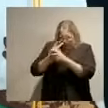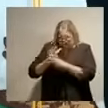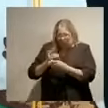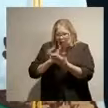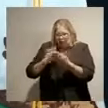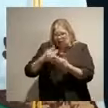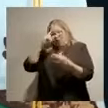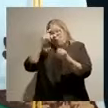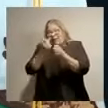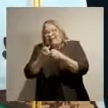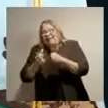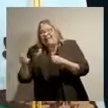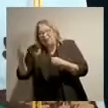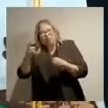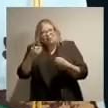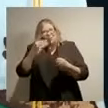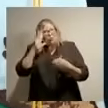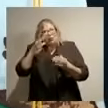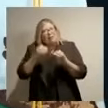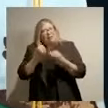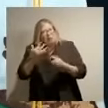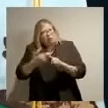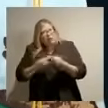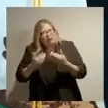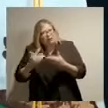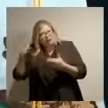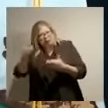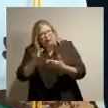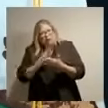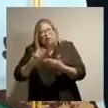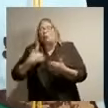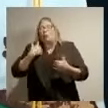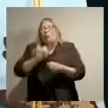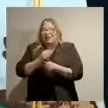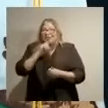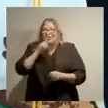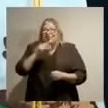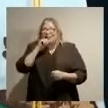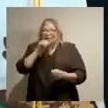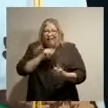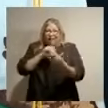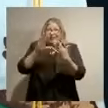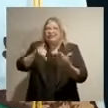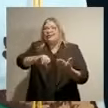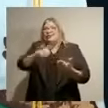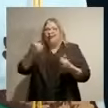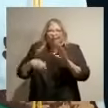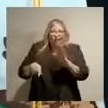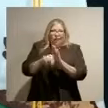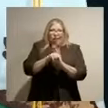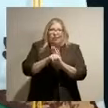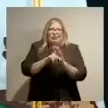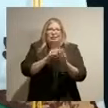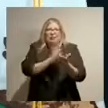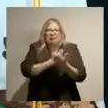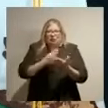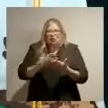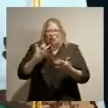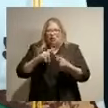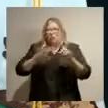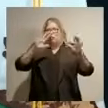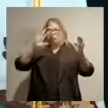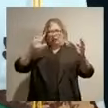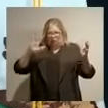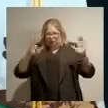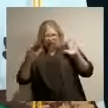year in just a matter of months, we are not facing another shortfall. This is to intention here to right-size our budget